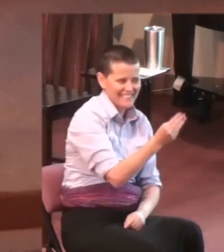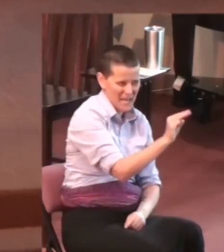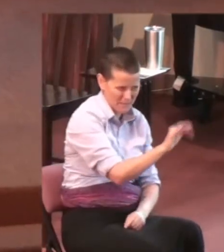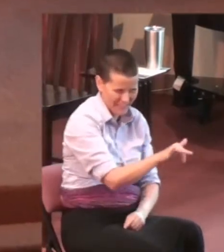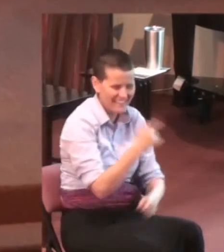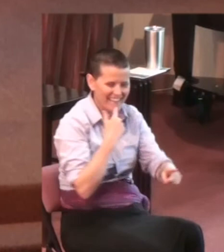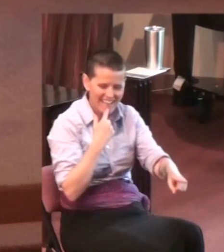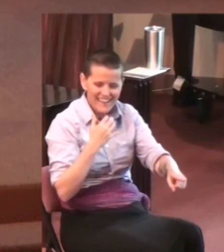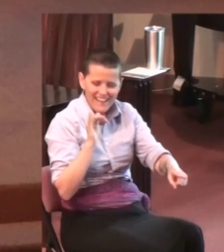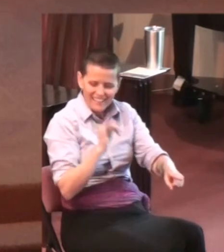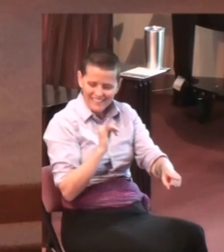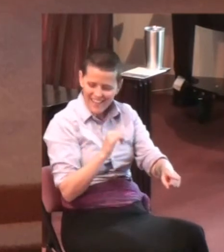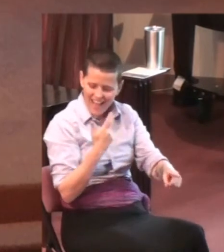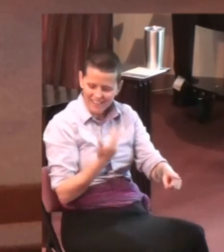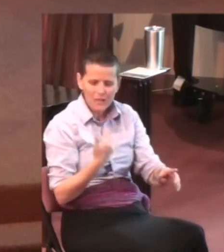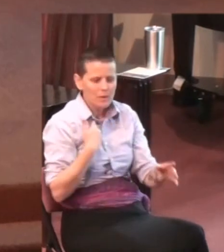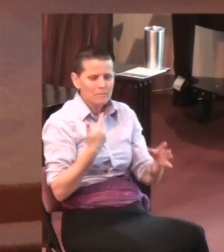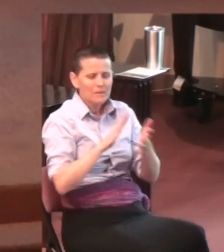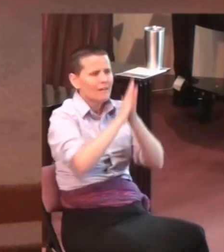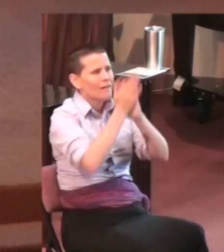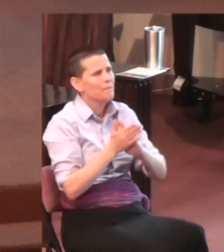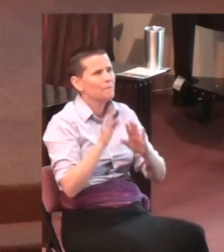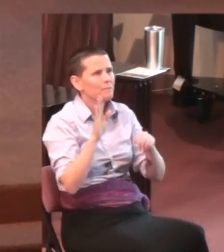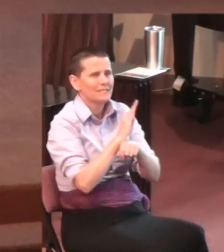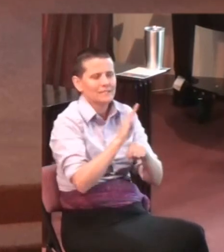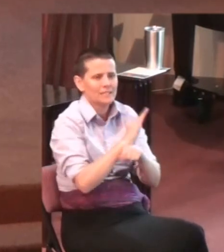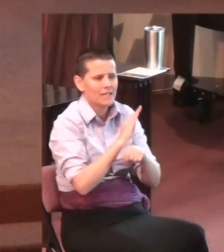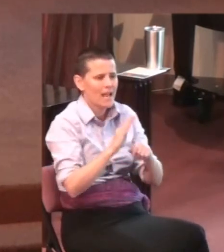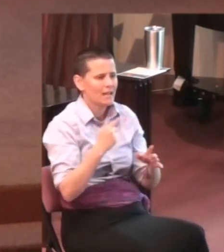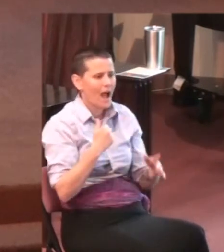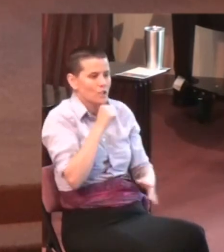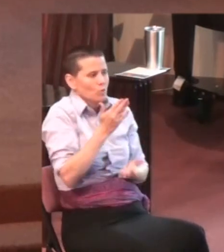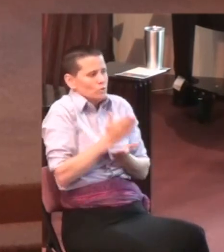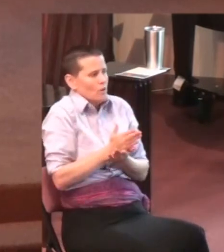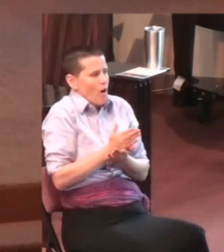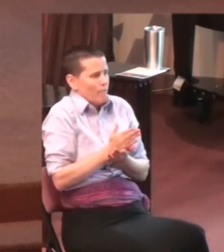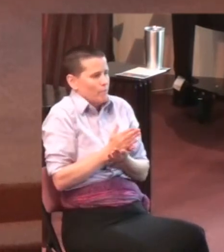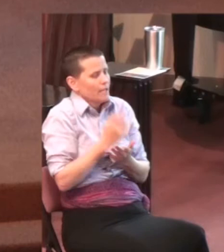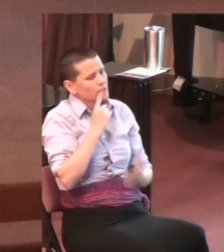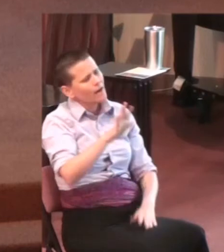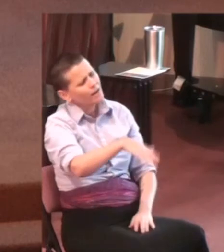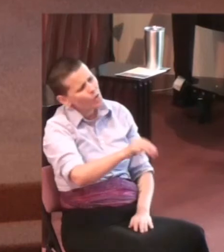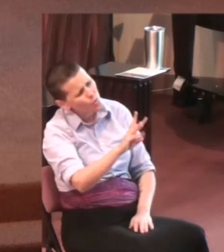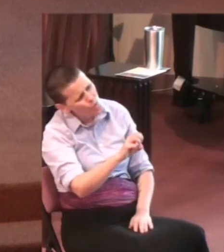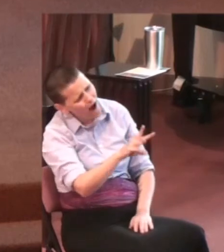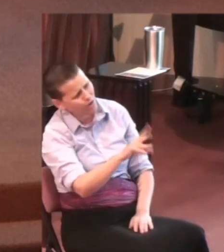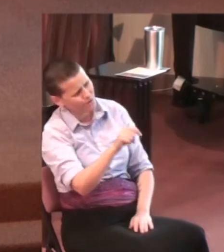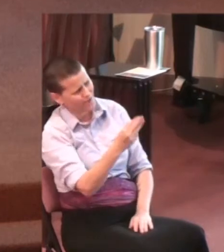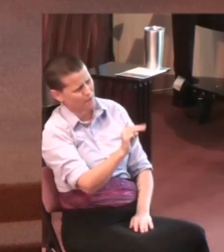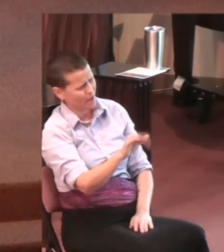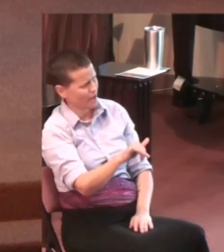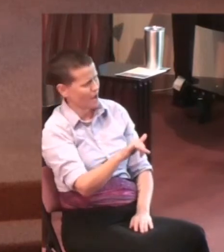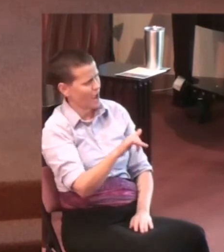so busy that I don't stop and say, wow, Tammy, I don't know how long it's been since I've thanked her